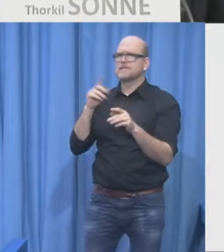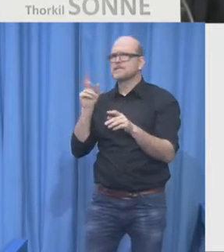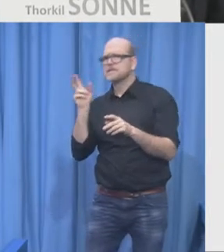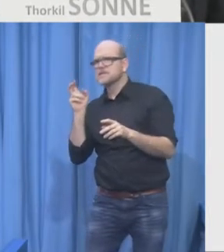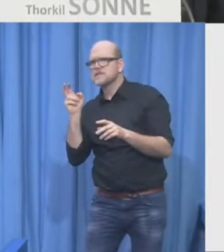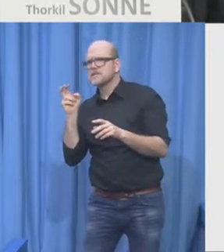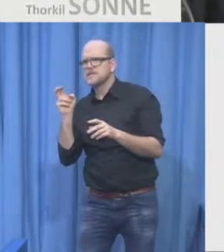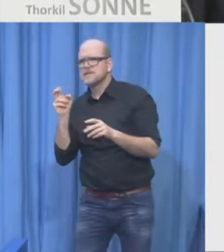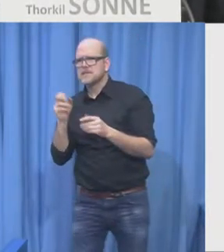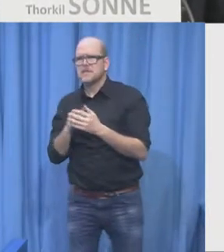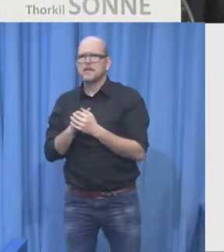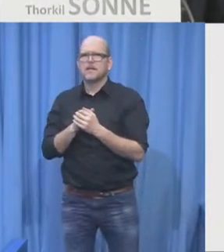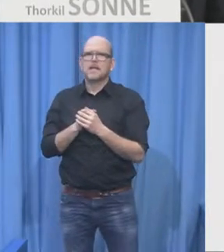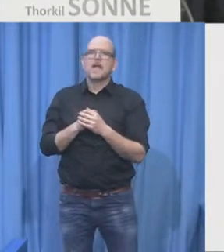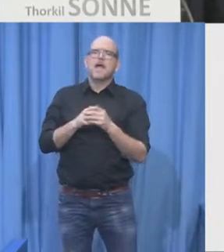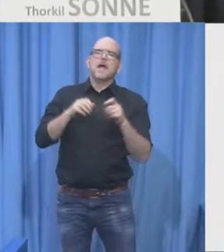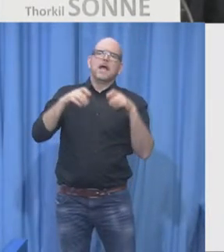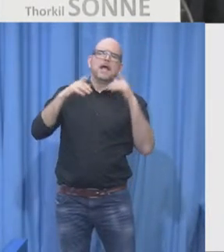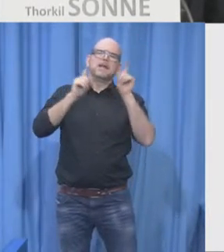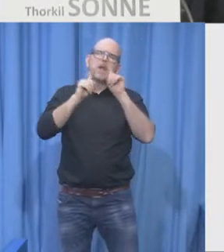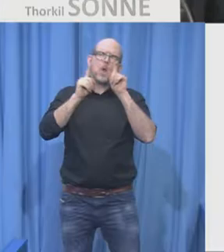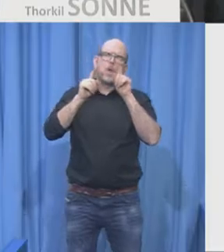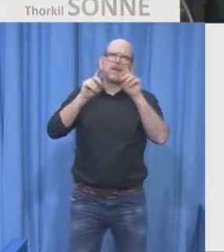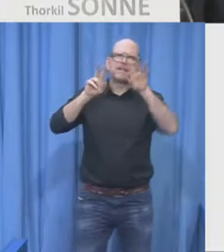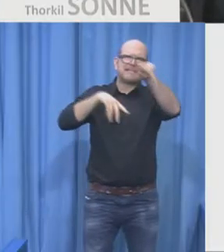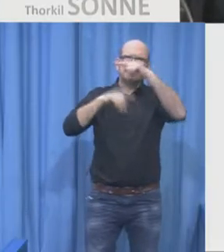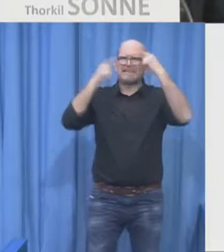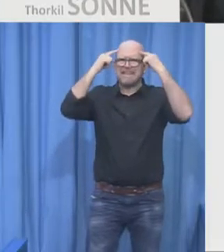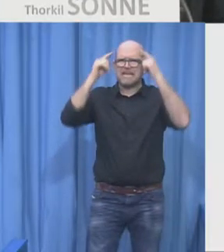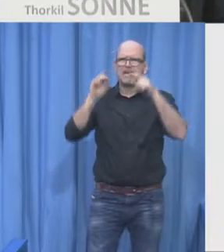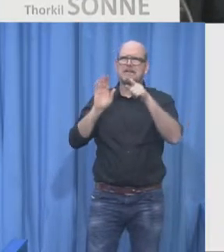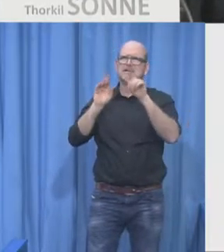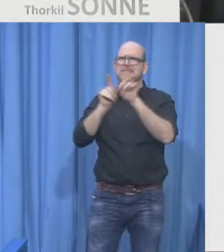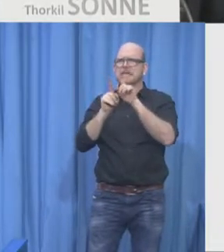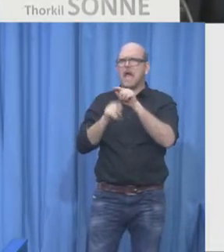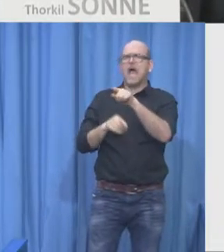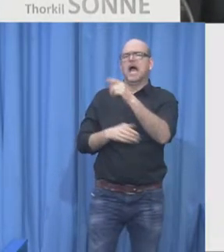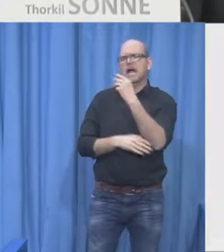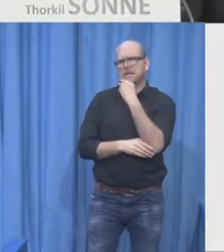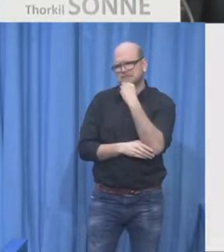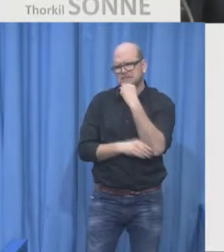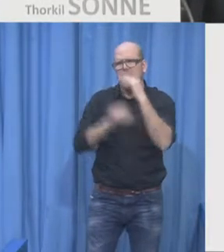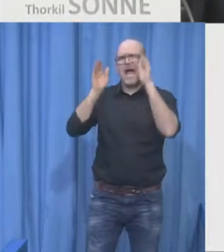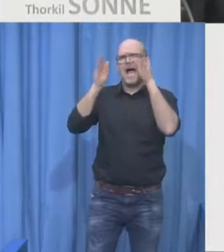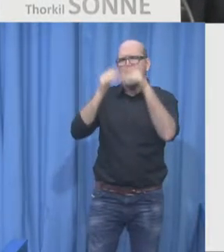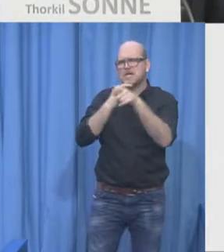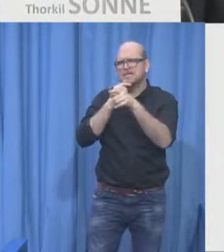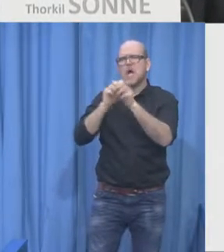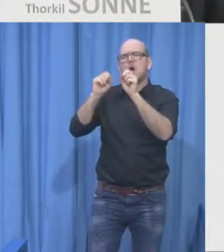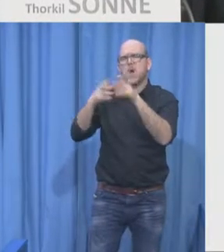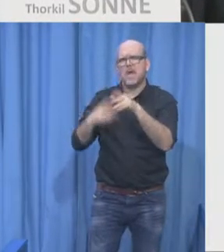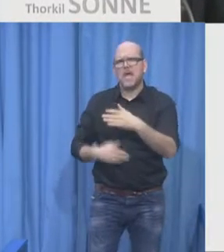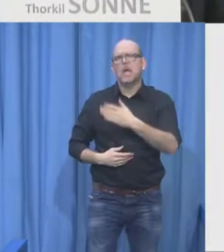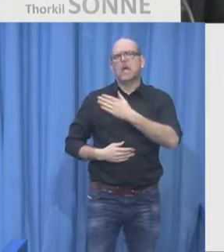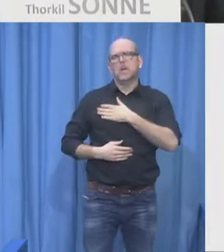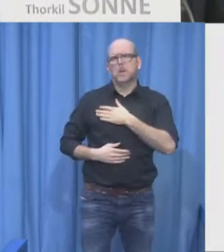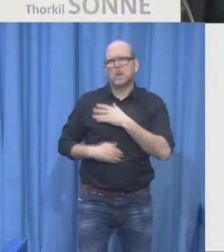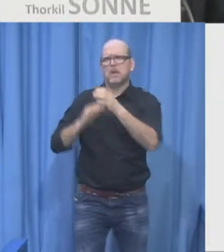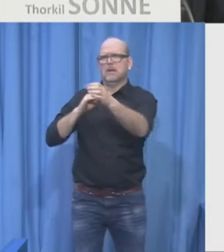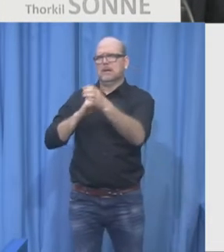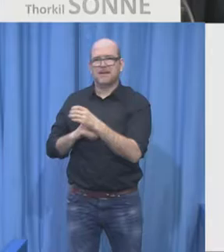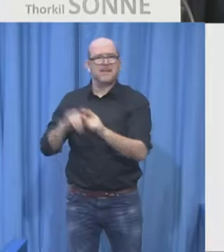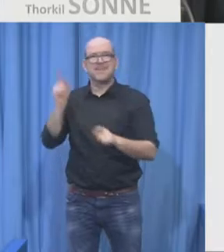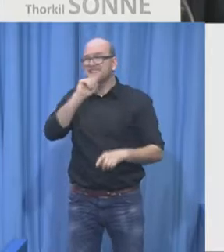autism. We need to work with the governments. We need to work with the leaders in the local community to reach